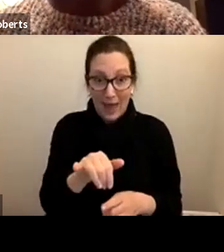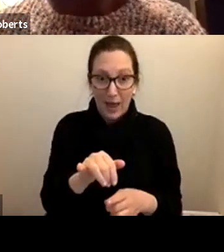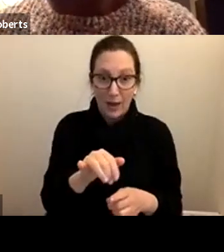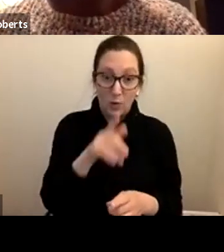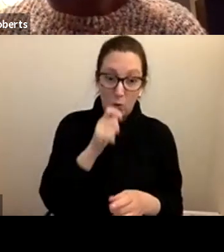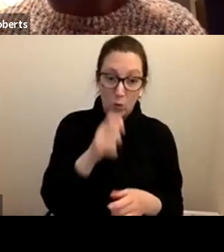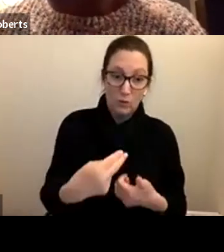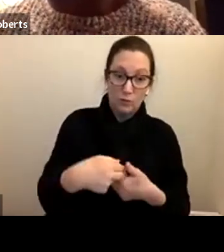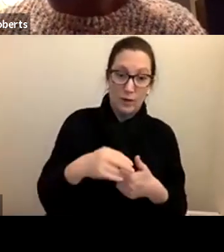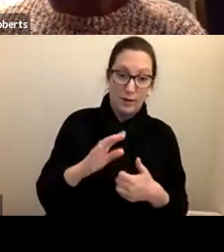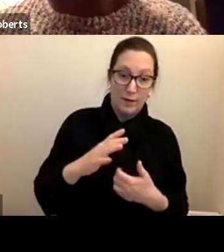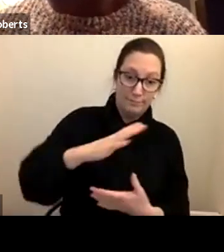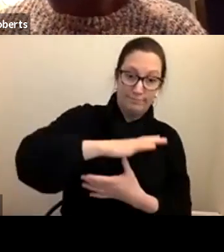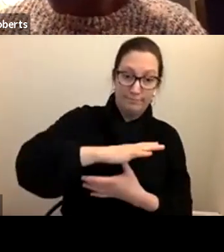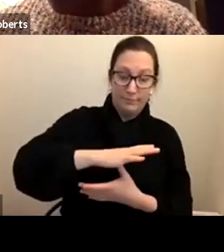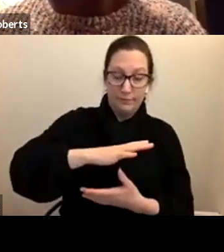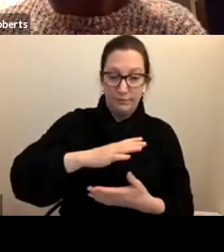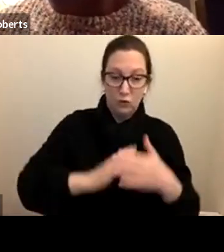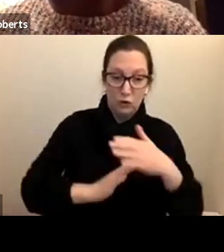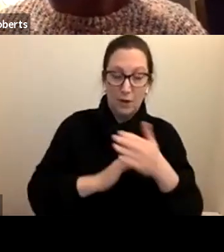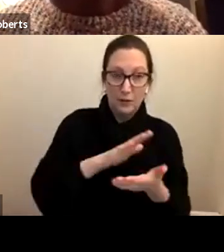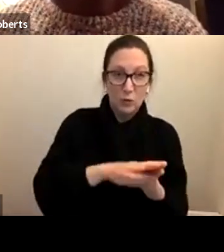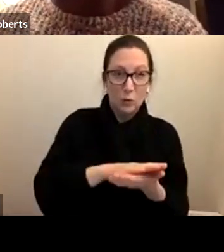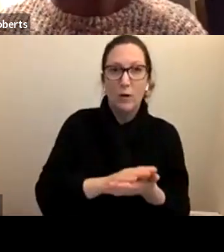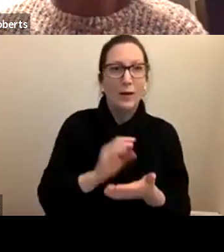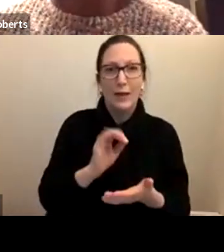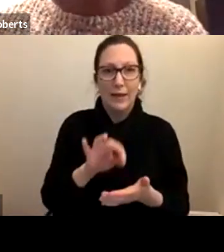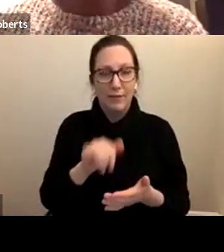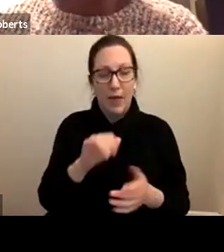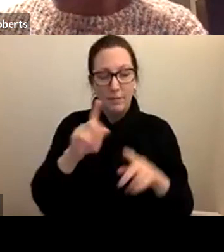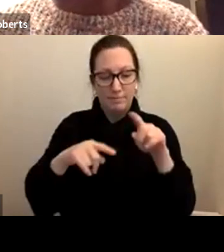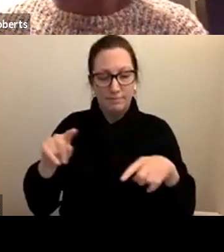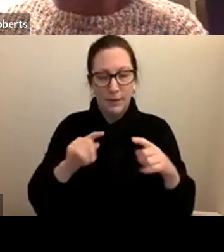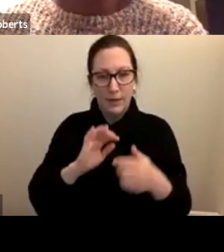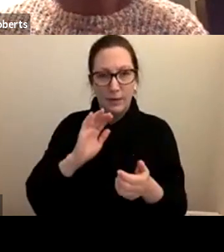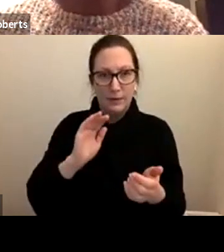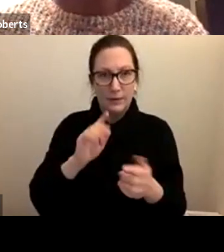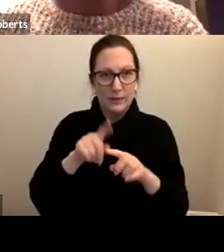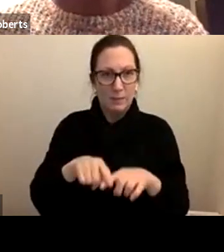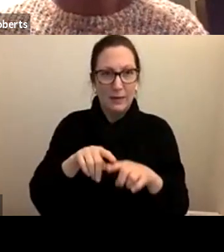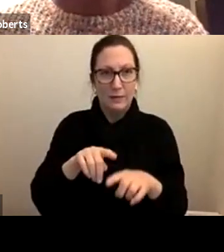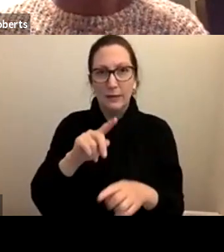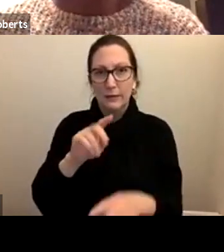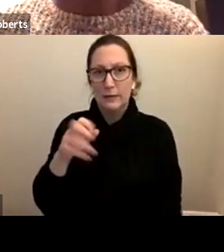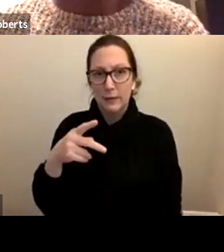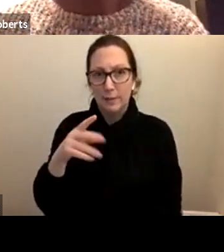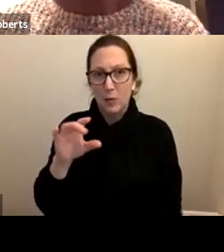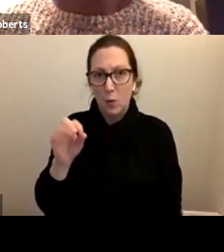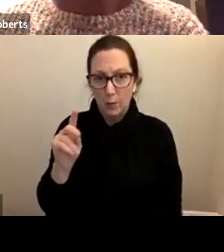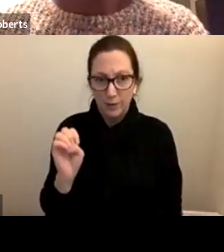one zip code were more often accepted in or able to go to the first choice than students in a different zip